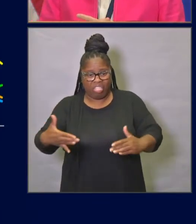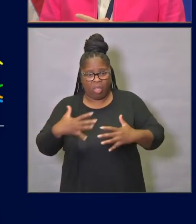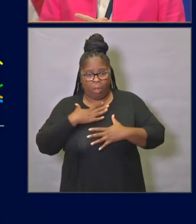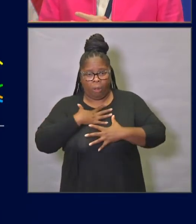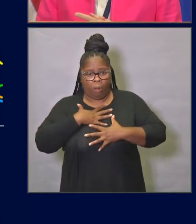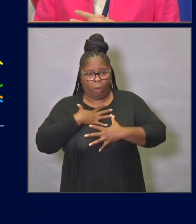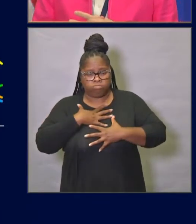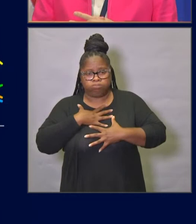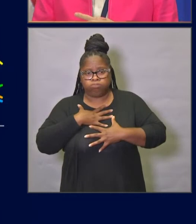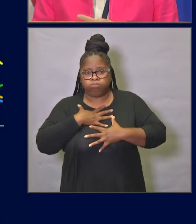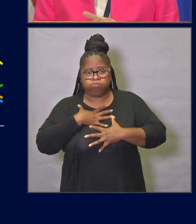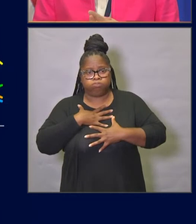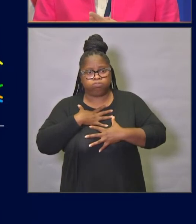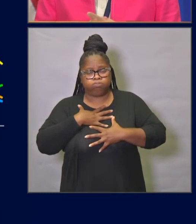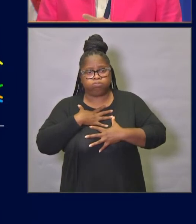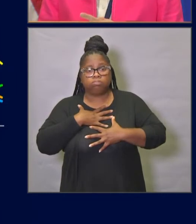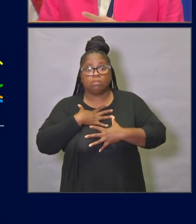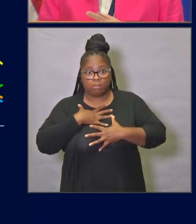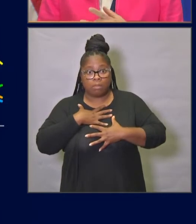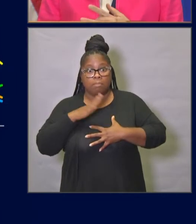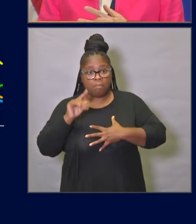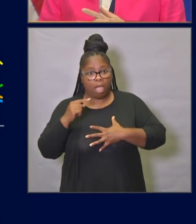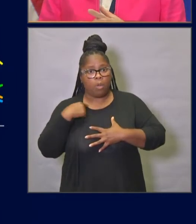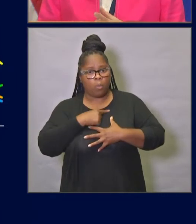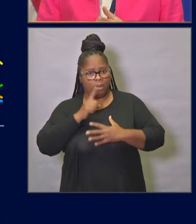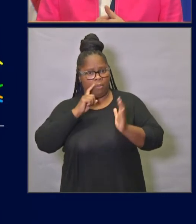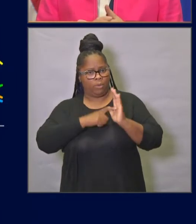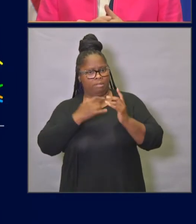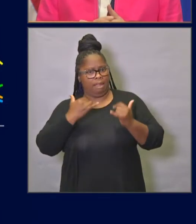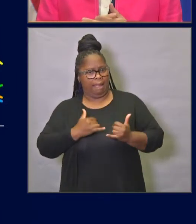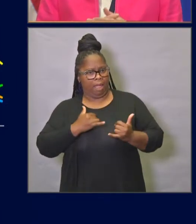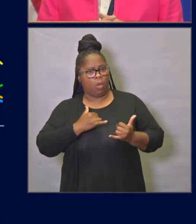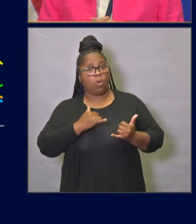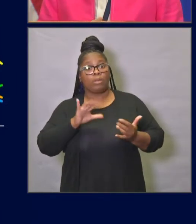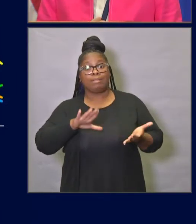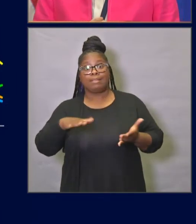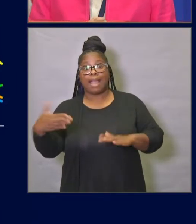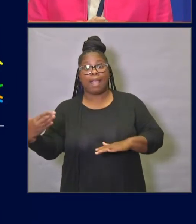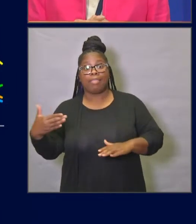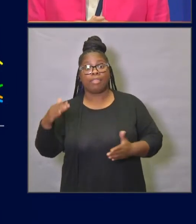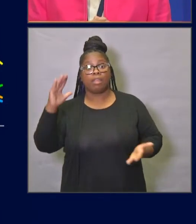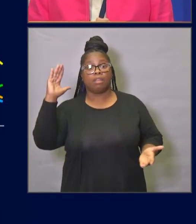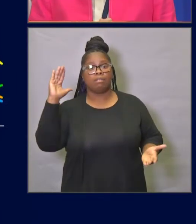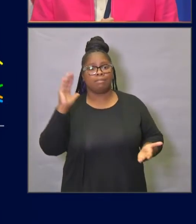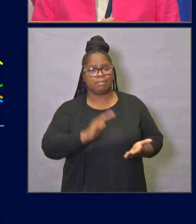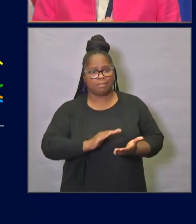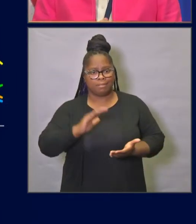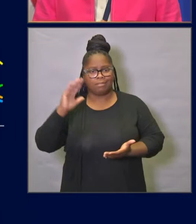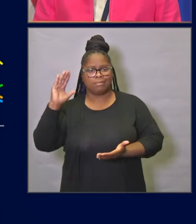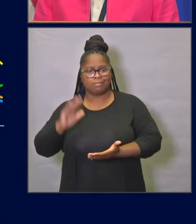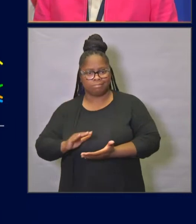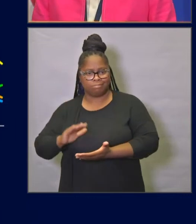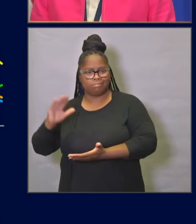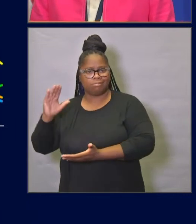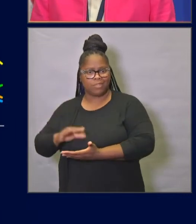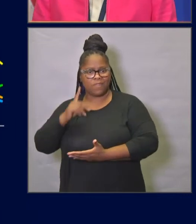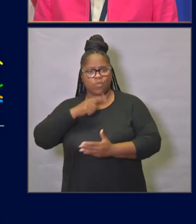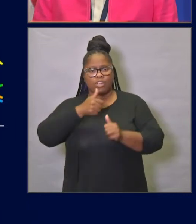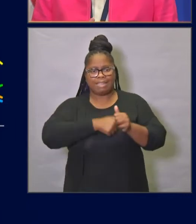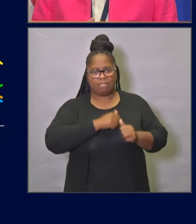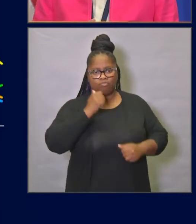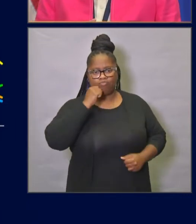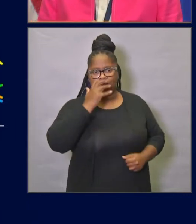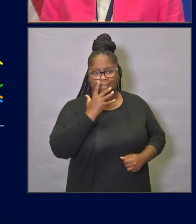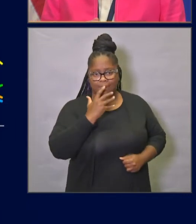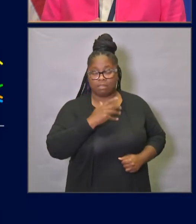however, seeing decreases in deaths among most race and ethnicity groups as well. During the July